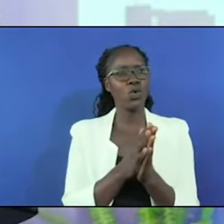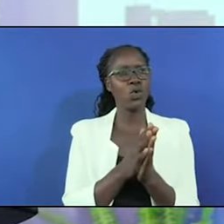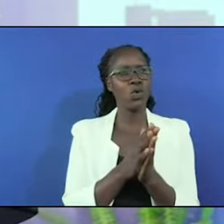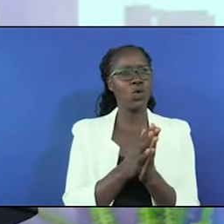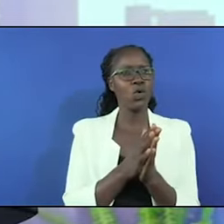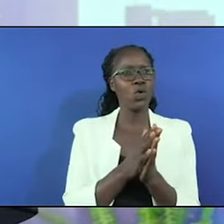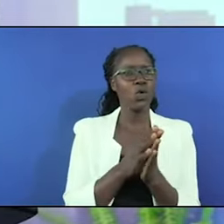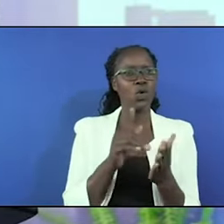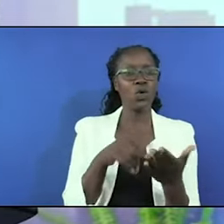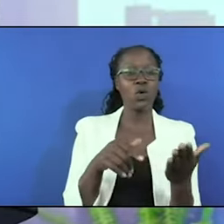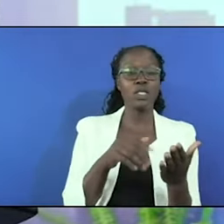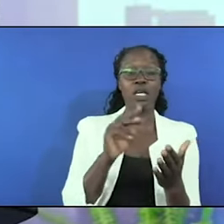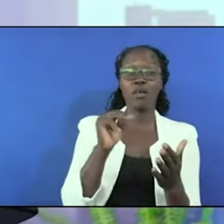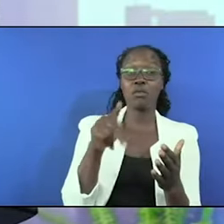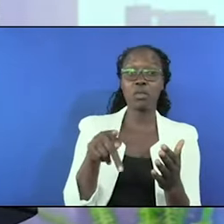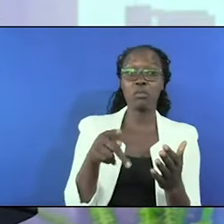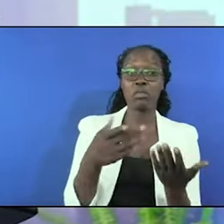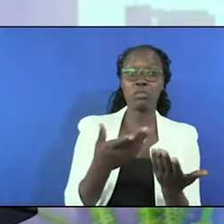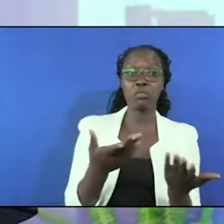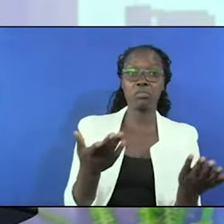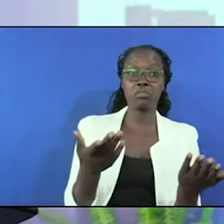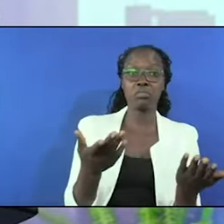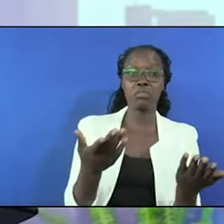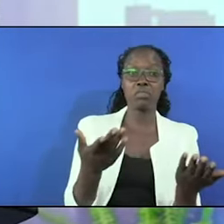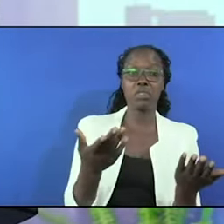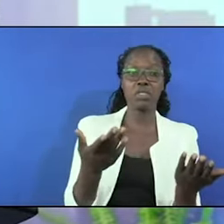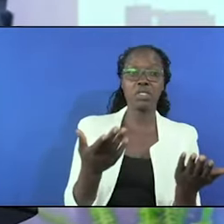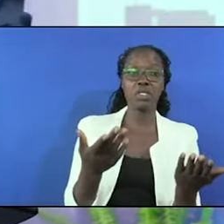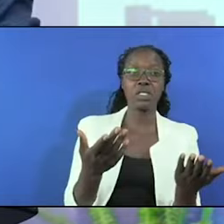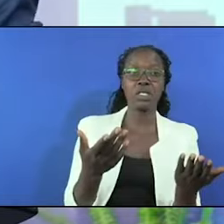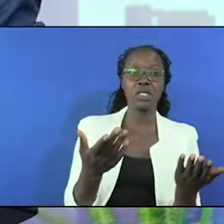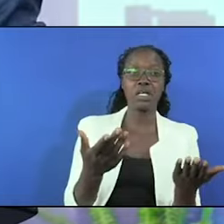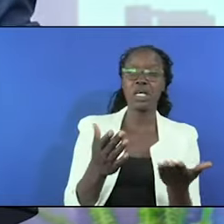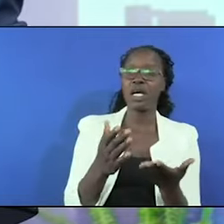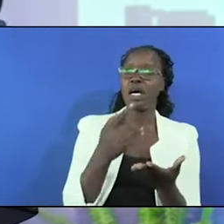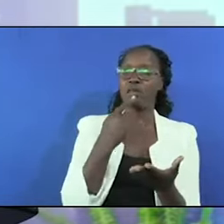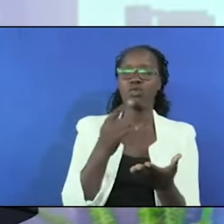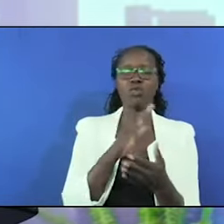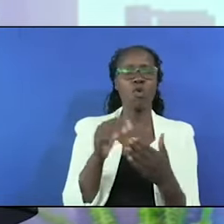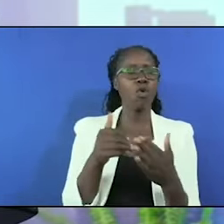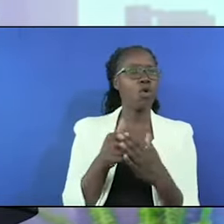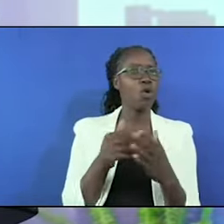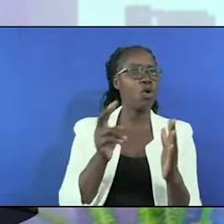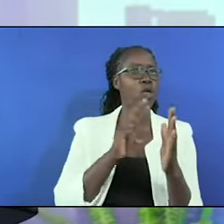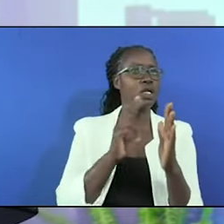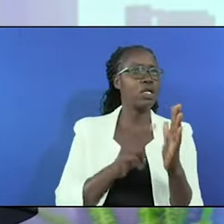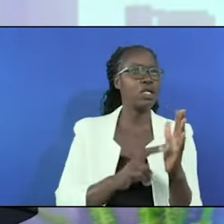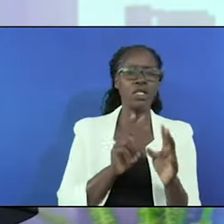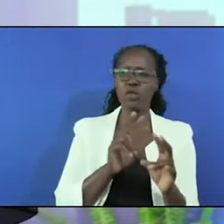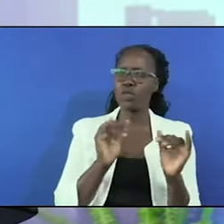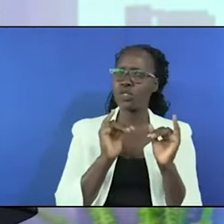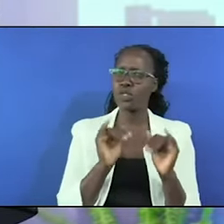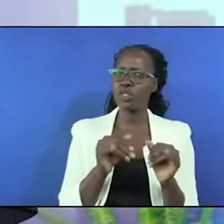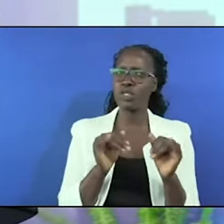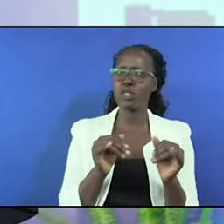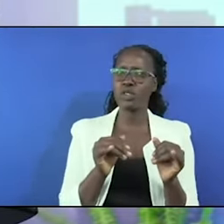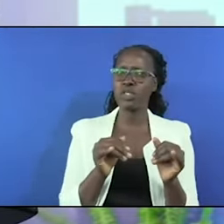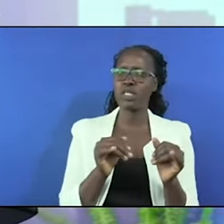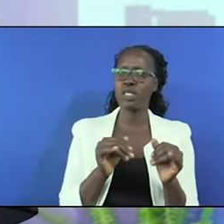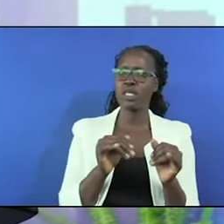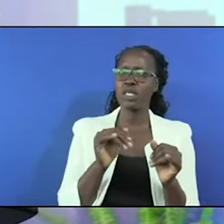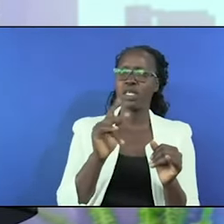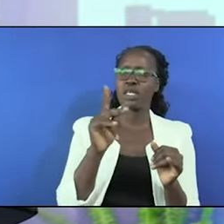one of our MPs in this country. It's a very sad story. I'm sure those of you who read news and watch news,